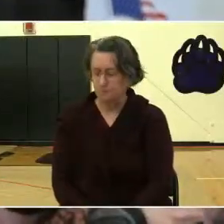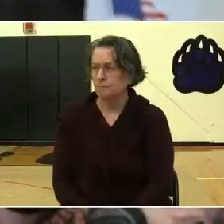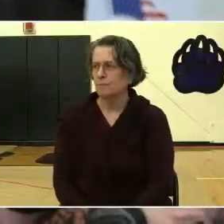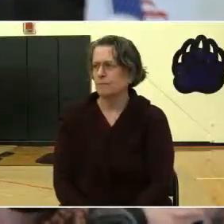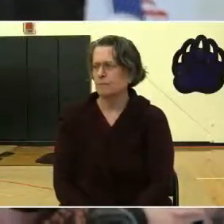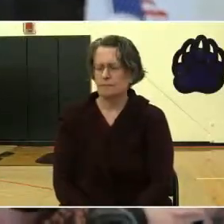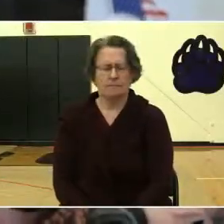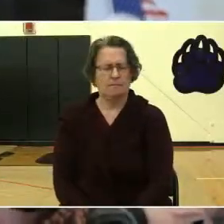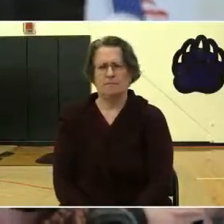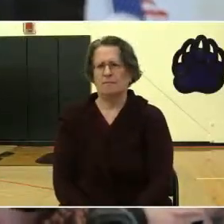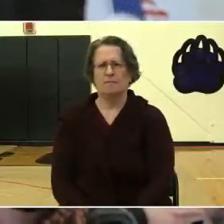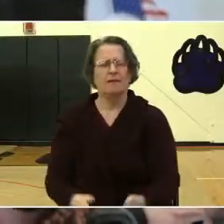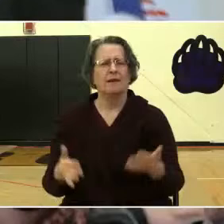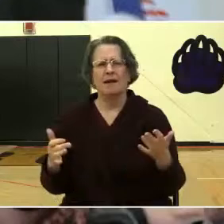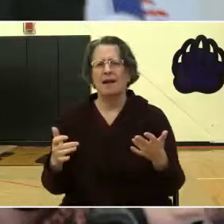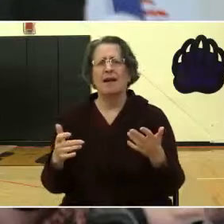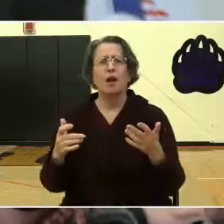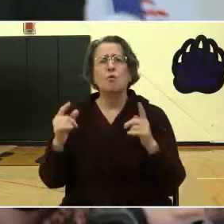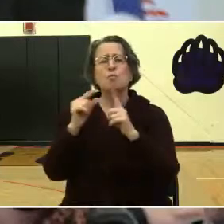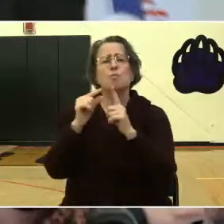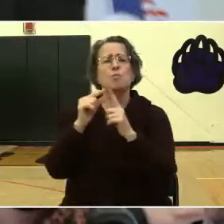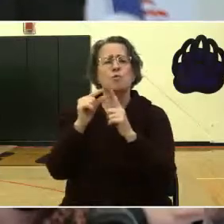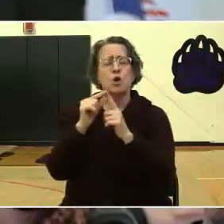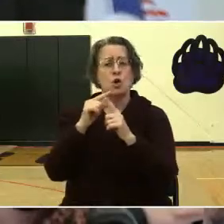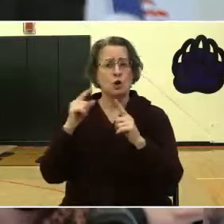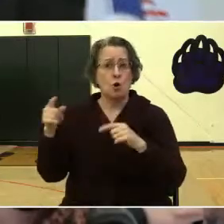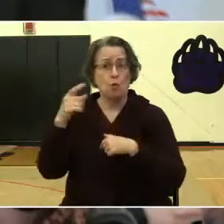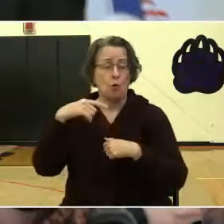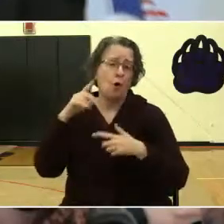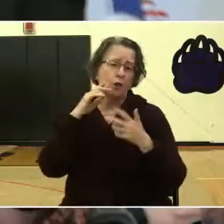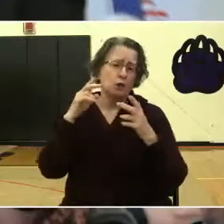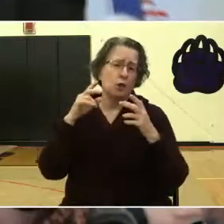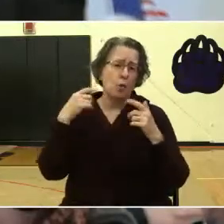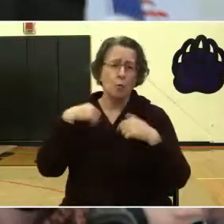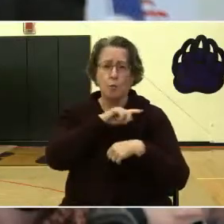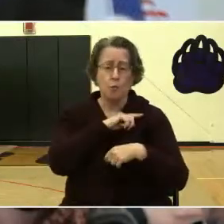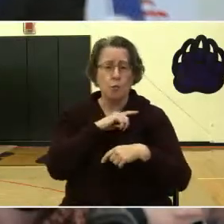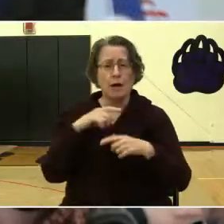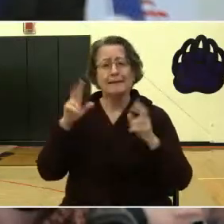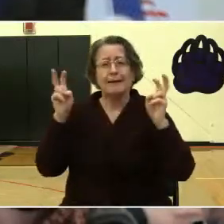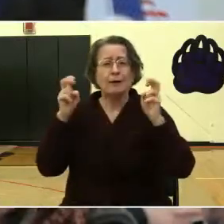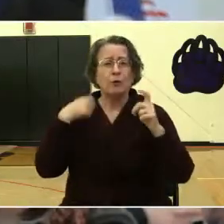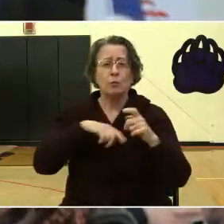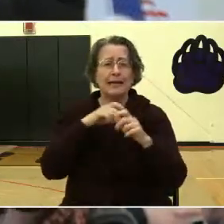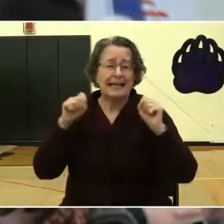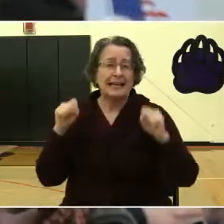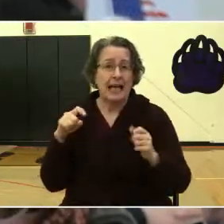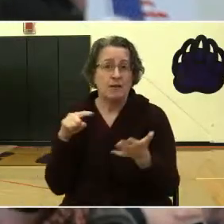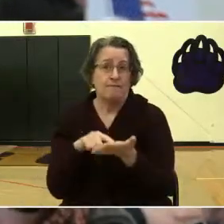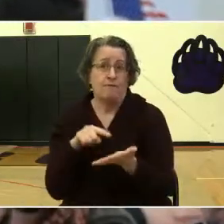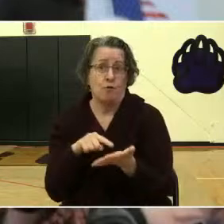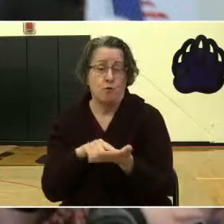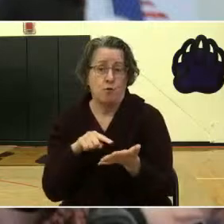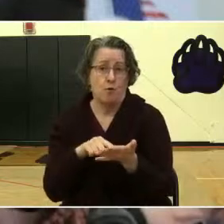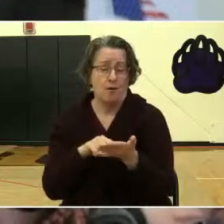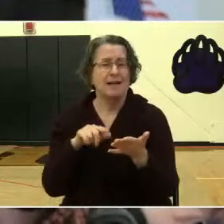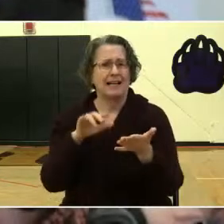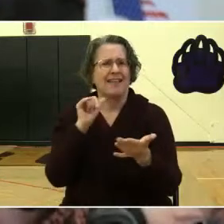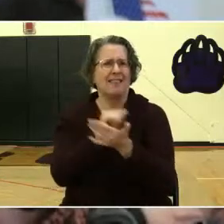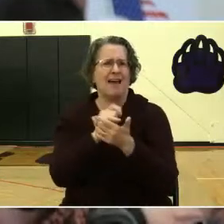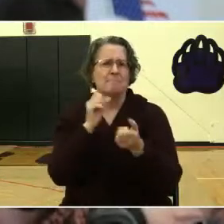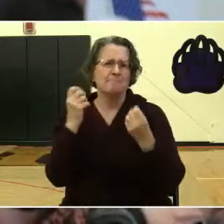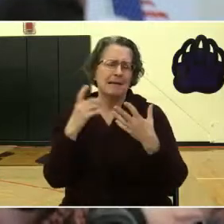heard the word uh affordability uh from legislators and um senators and people well-meaning people